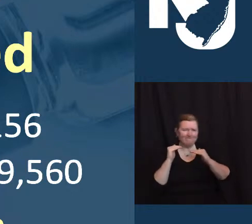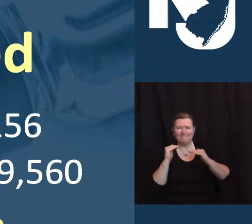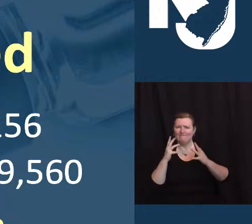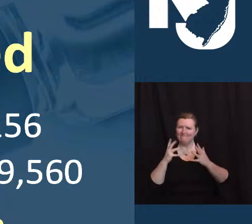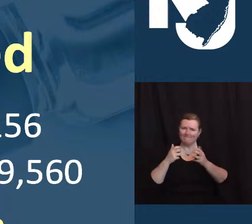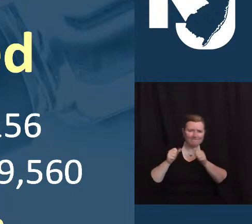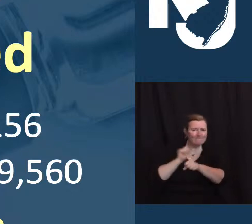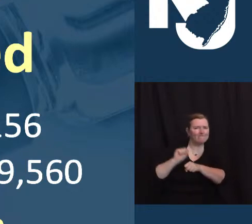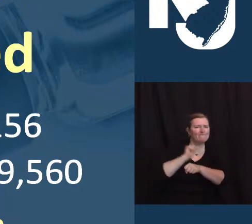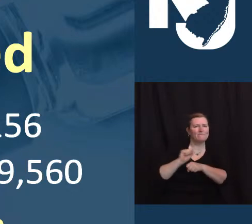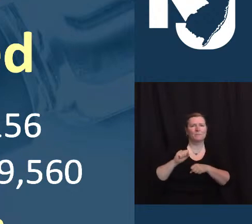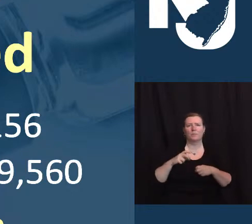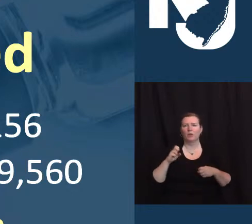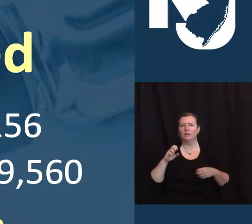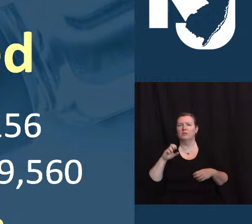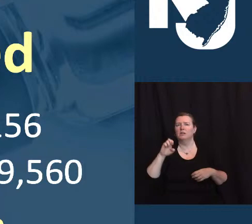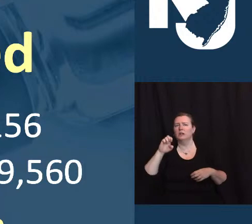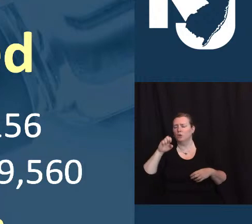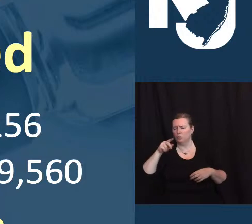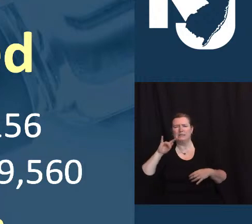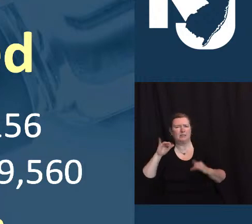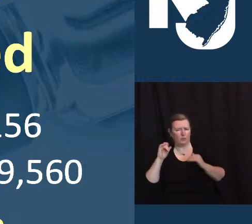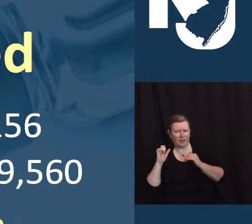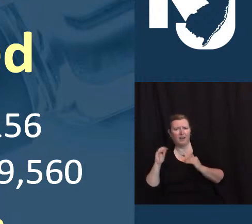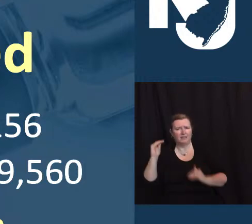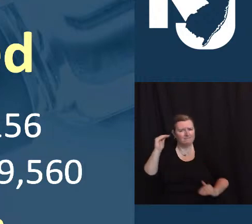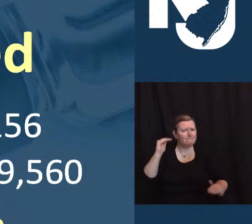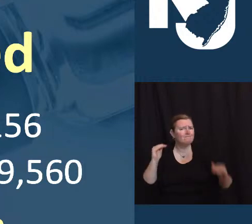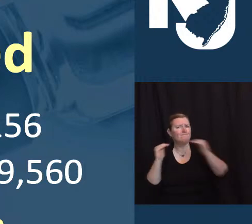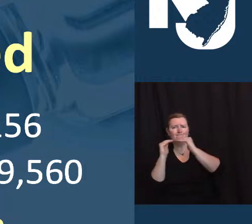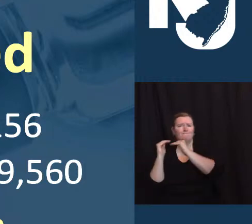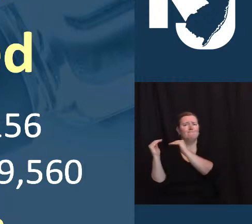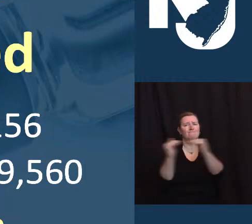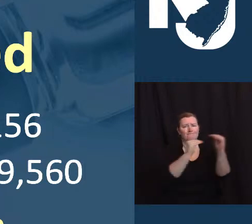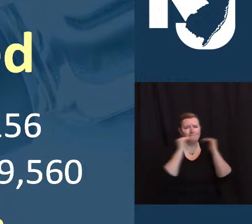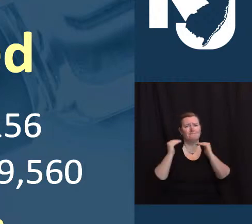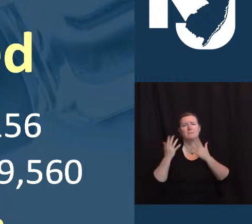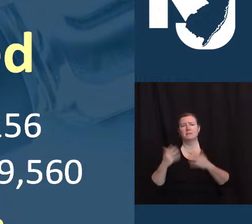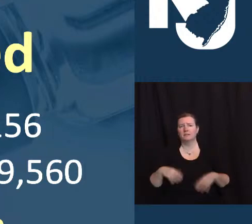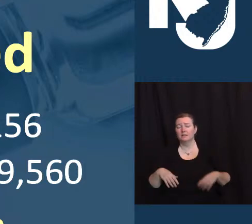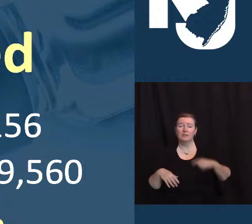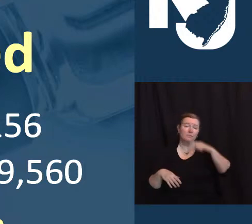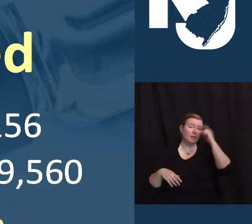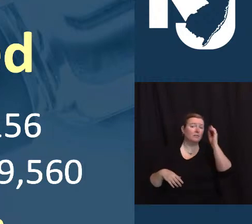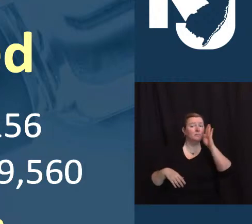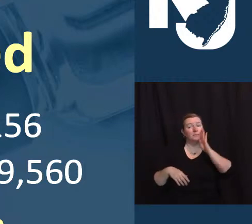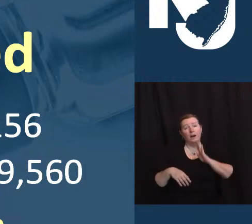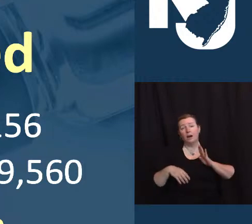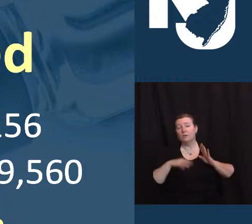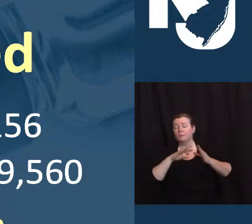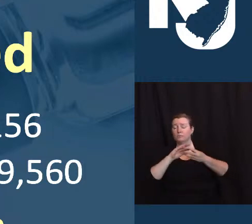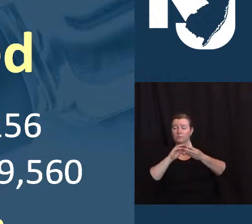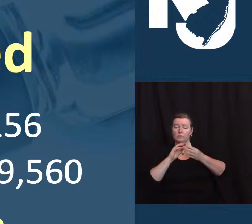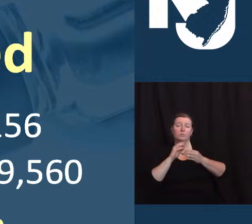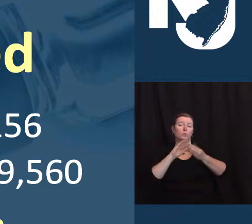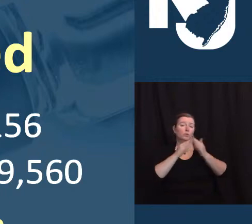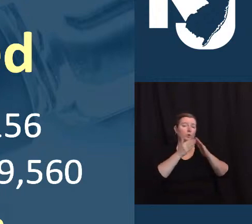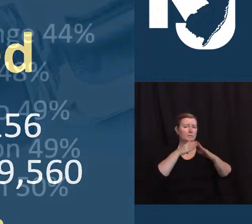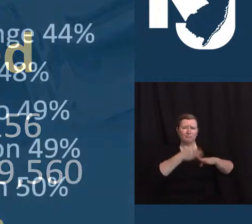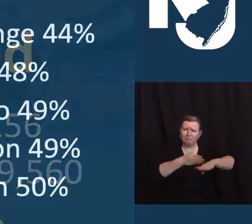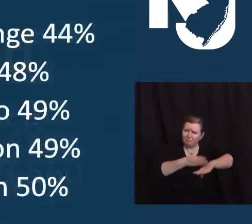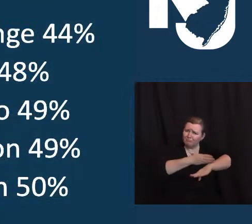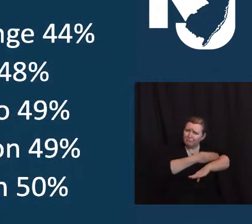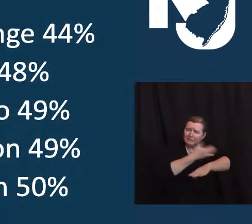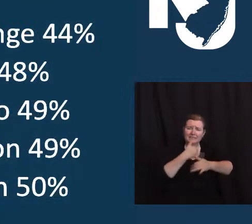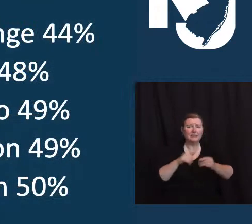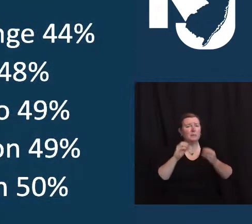with us. We're making progress in Black and brown communities, but there's no doubt we have more progress that we need to make. The list